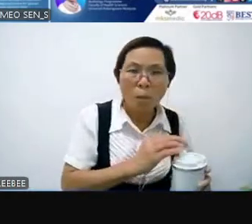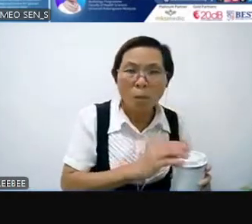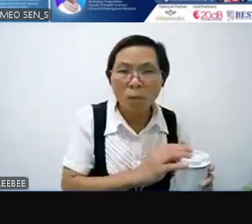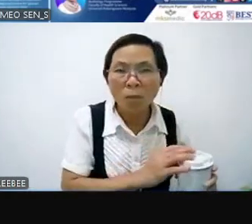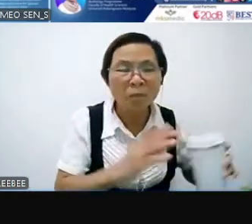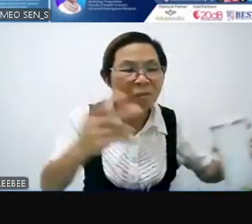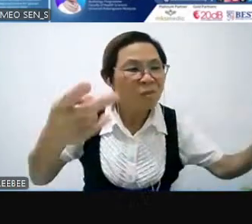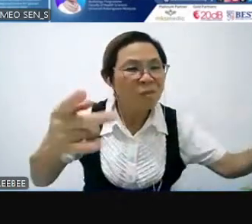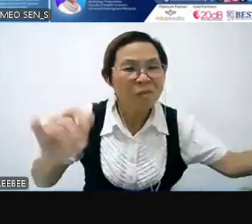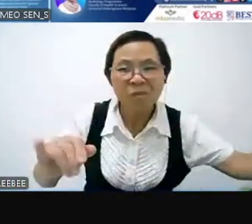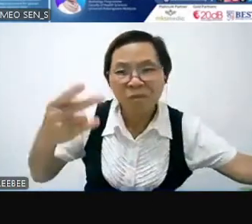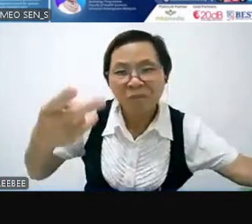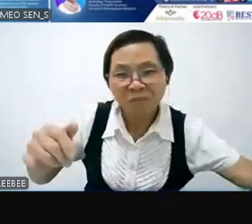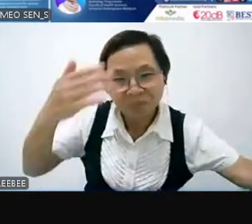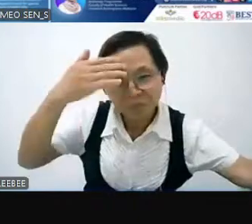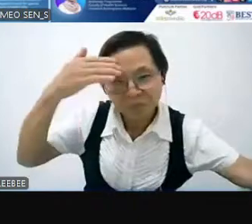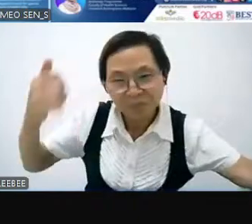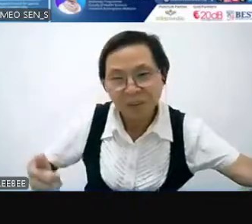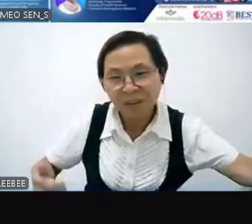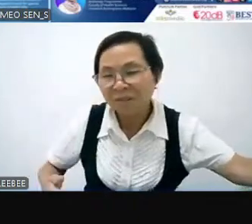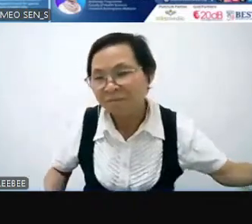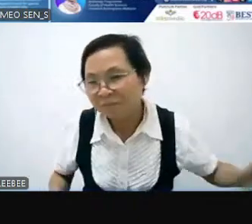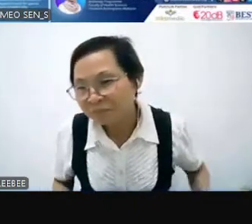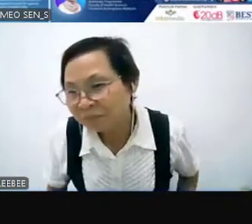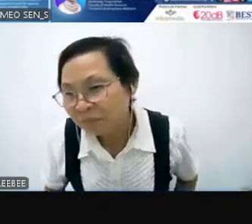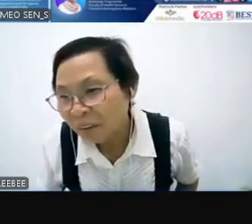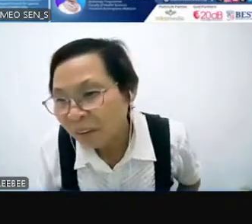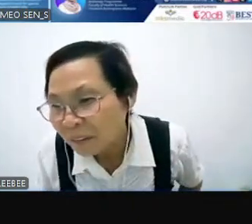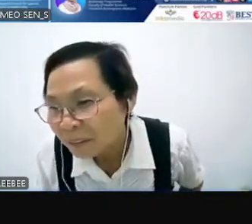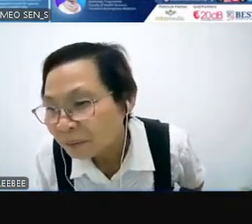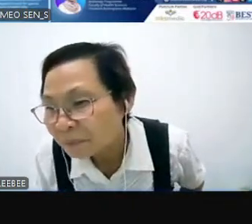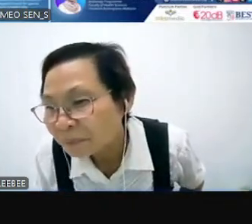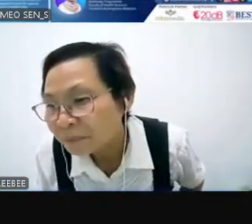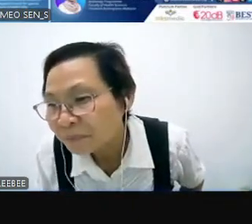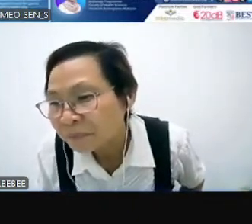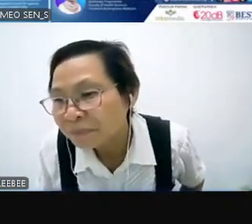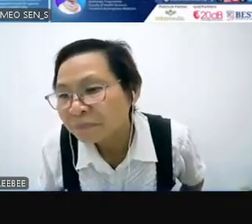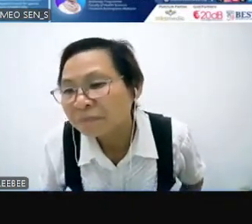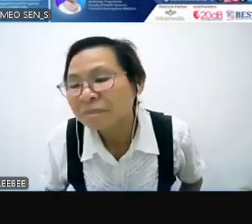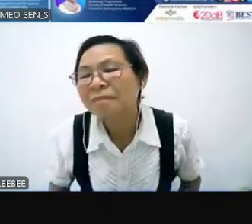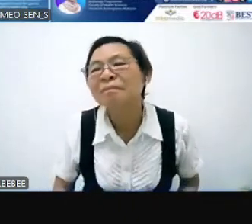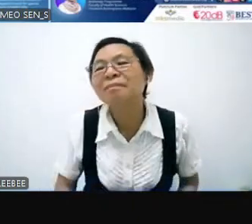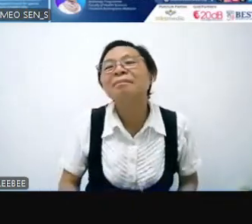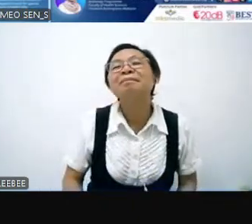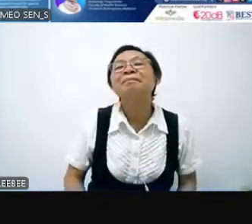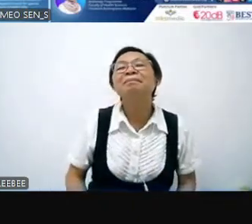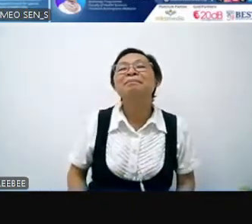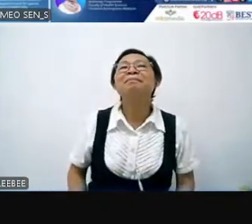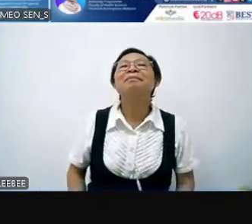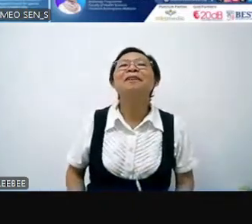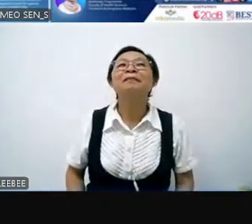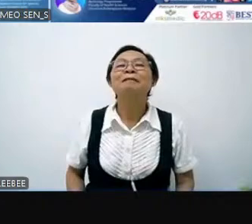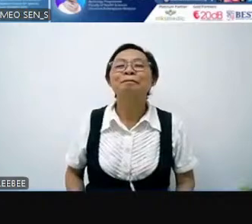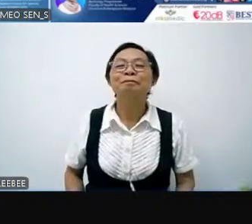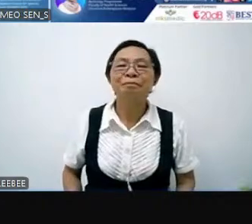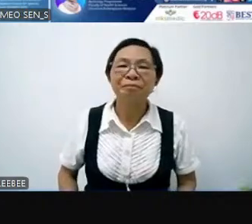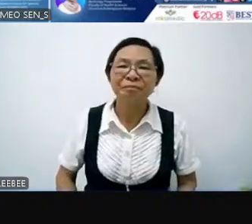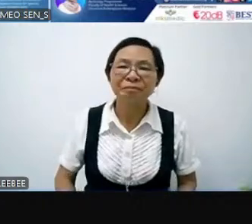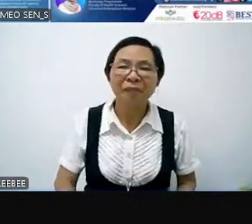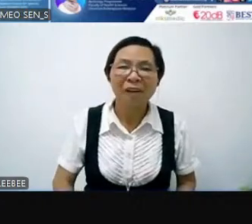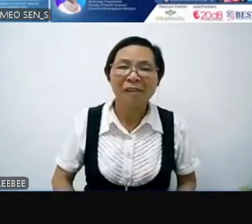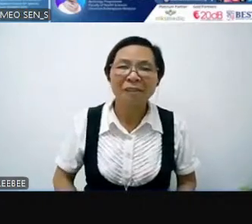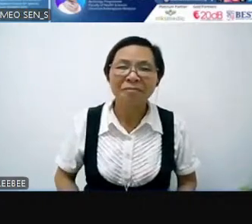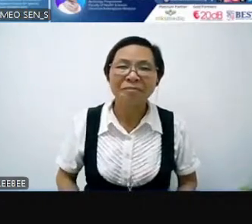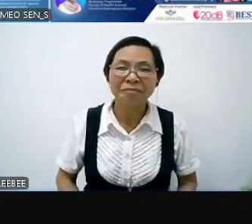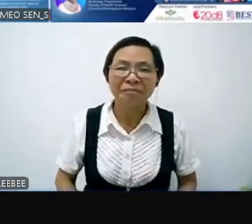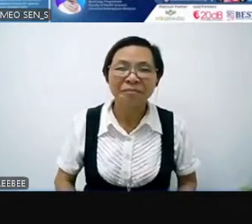Hai, Assalamualaikum dan salam sejahtera. Pernahkah anda mengalami masalah untuk menguruskan alat bantu pendengaran anak anda?